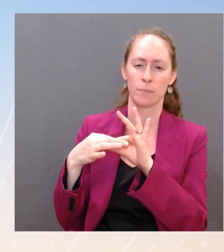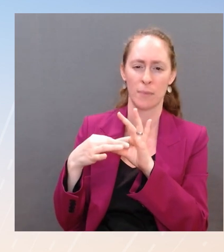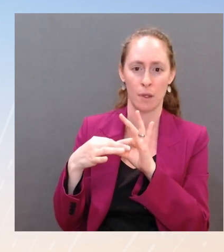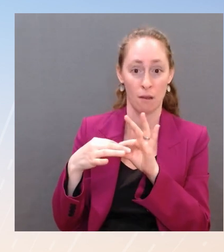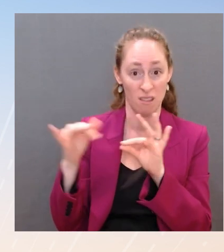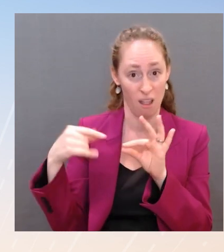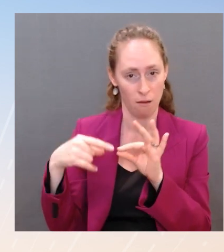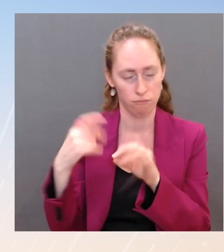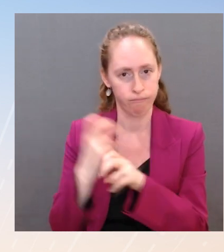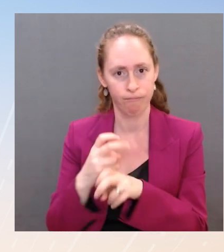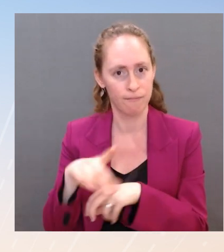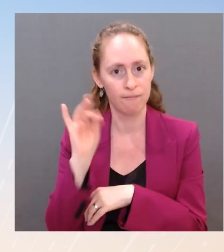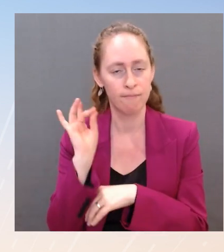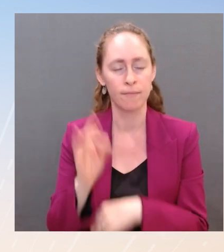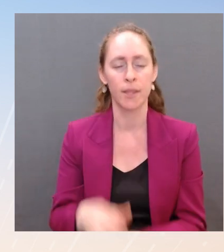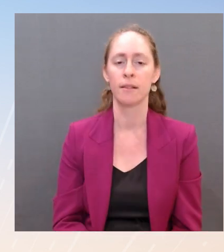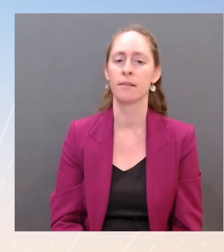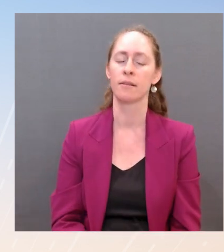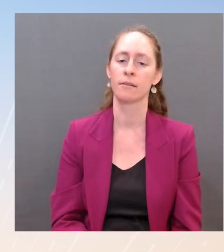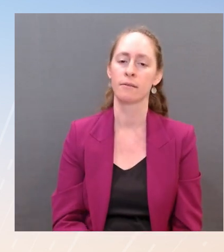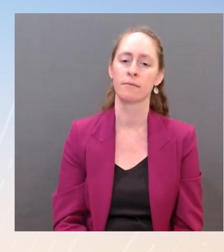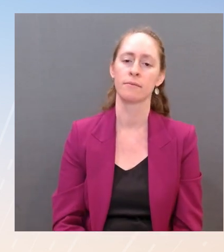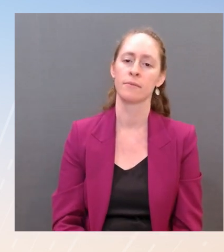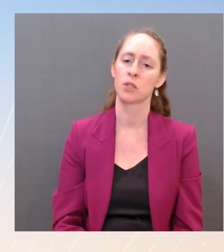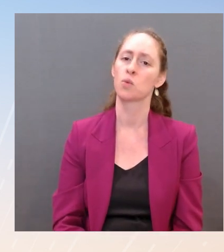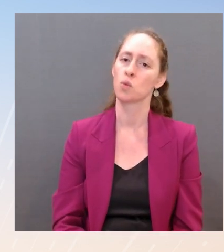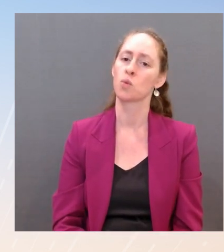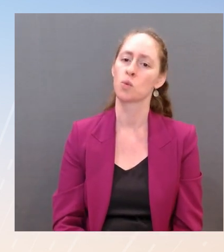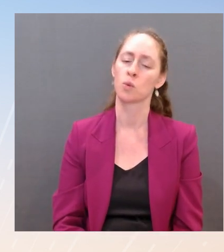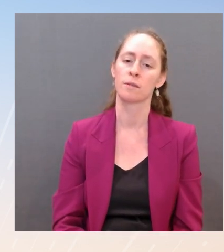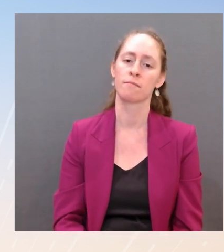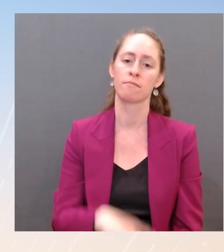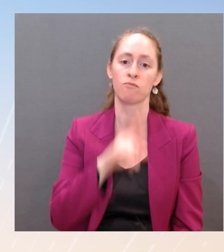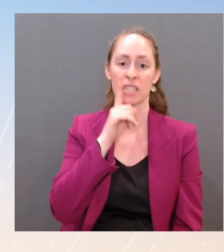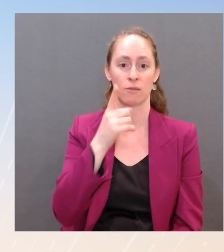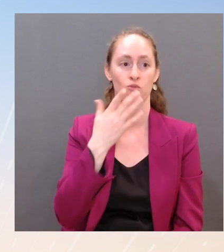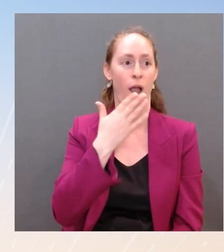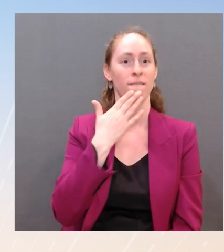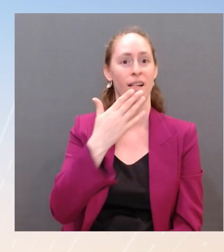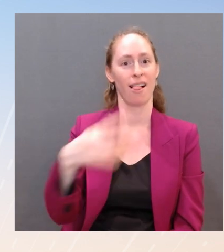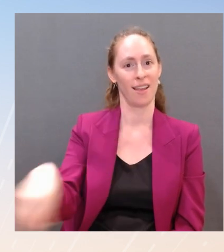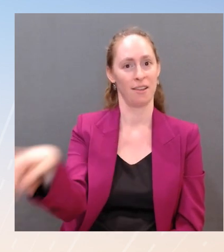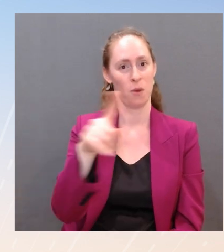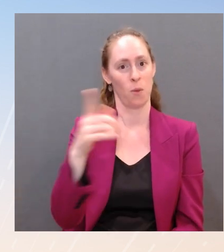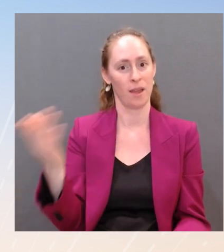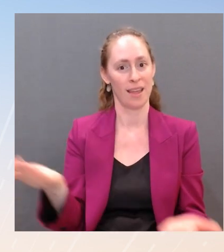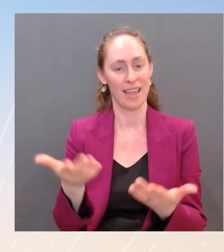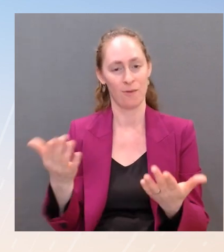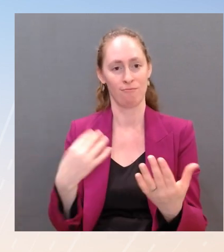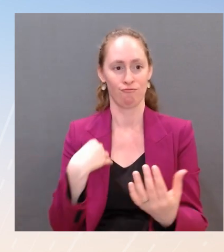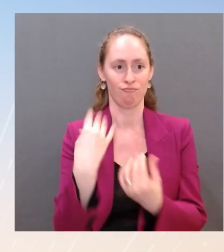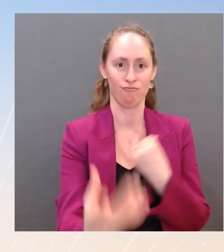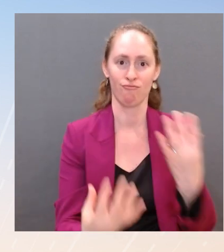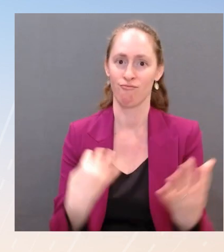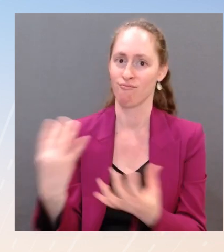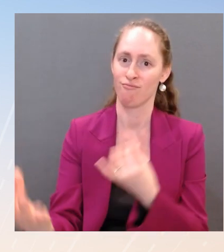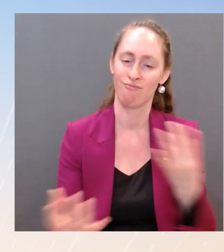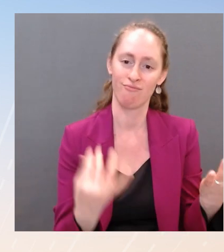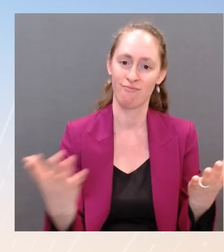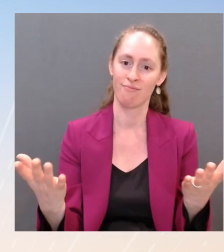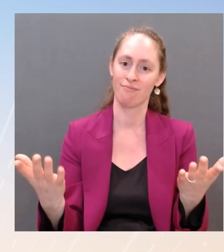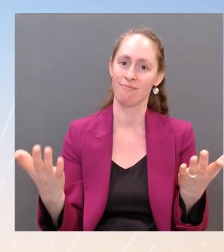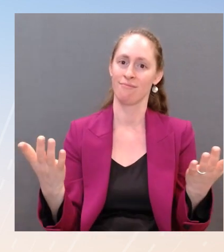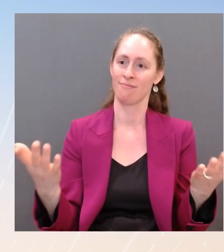know, you all are here to just give us this space, because that space is what is so often in short supply. So thank